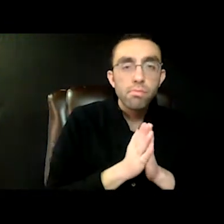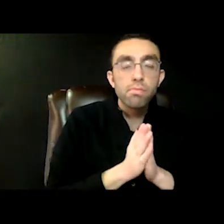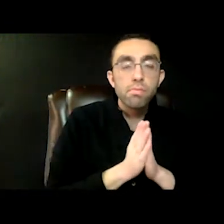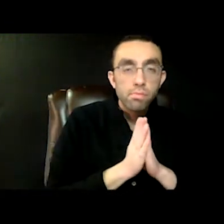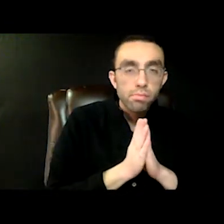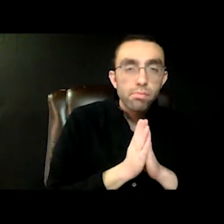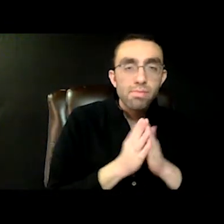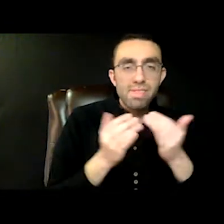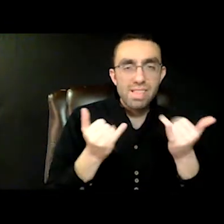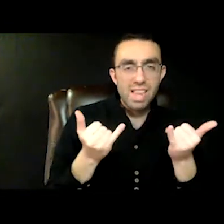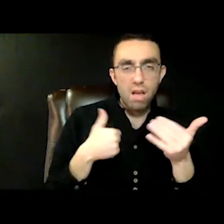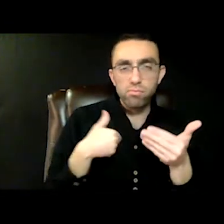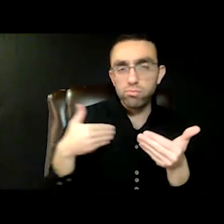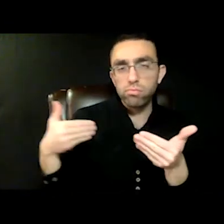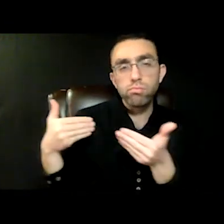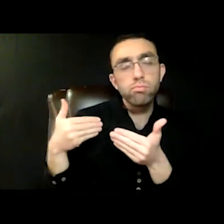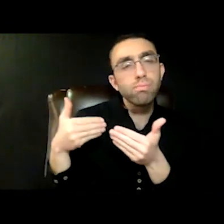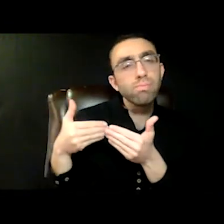another speaker,